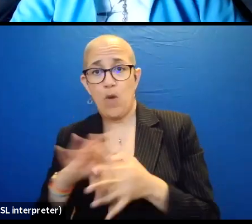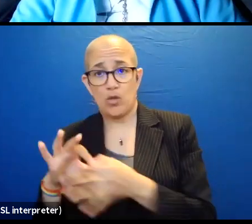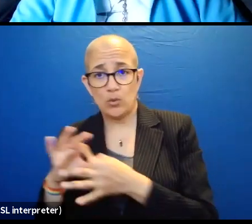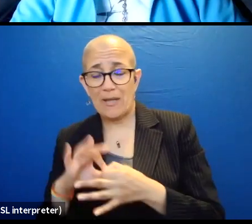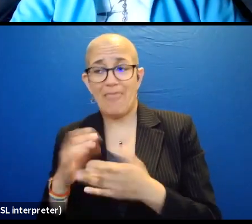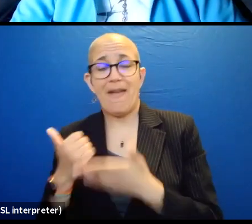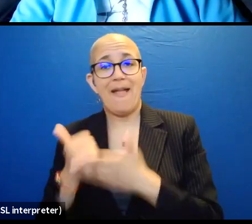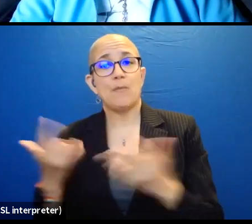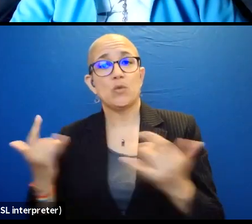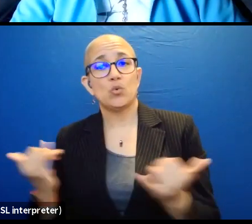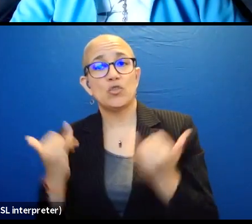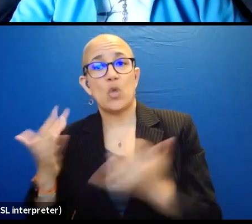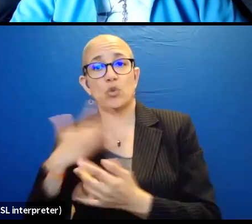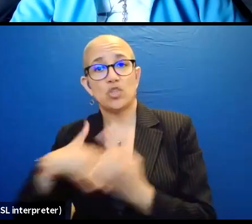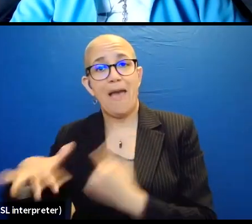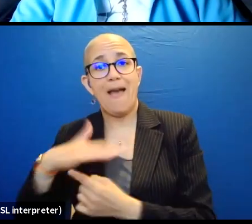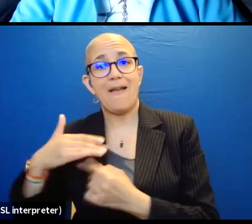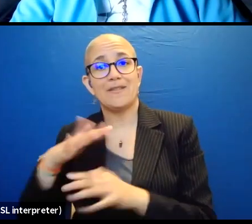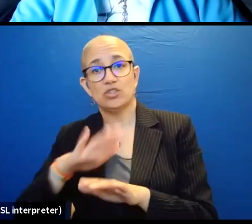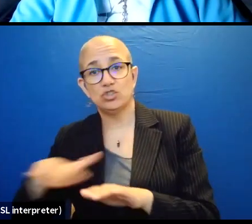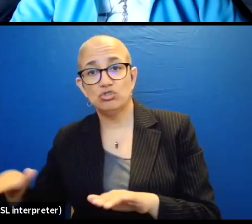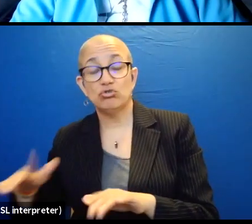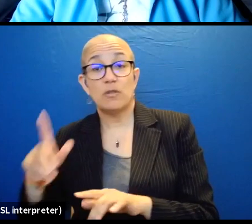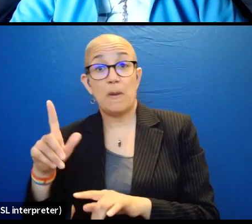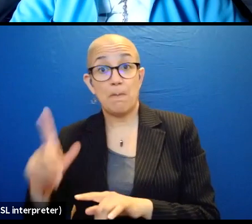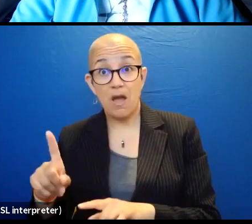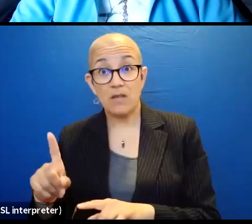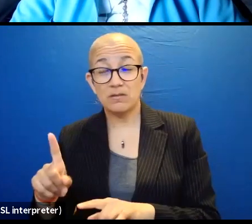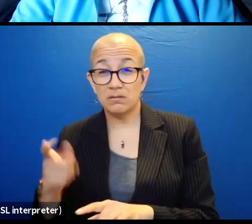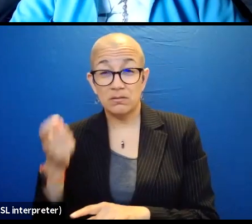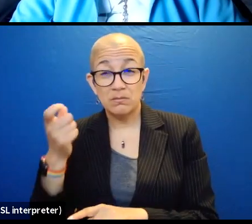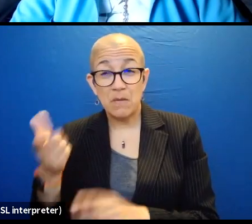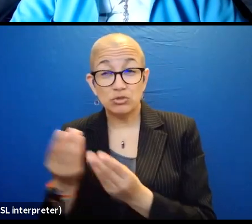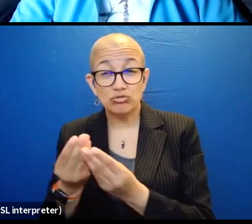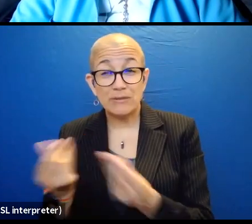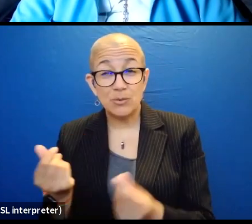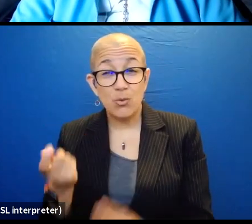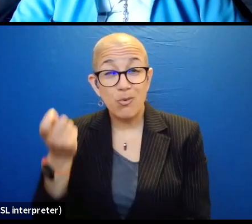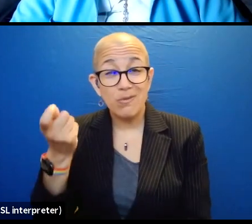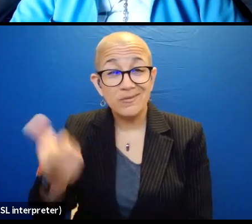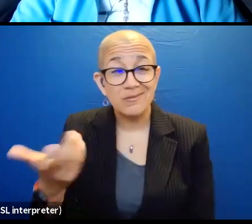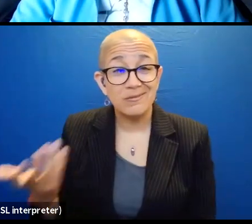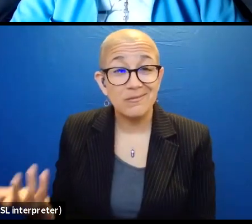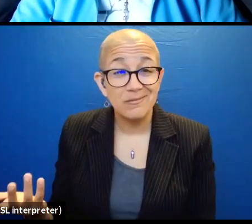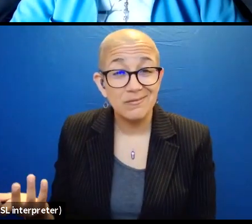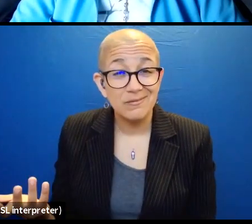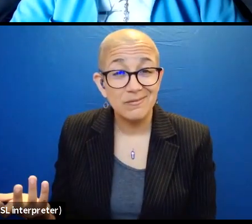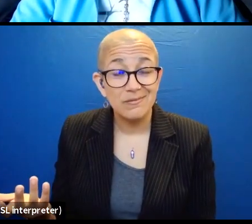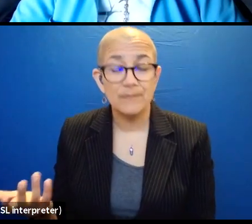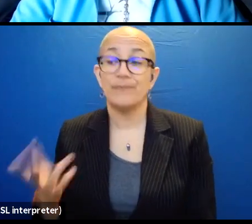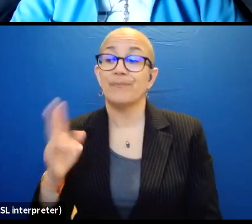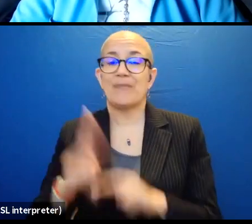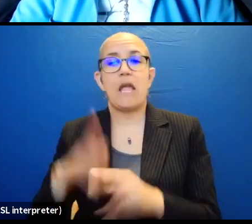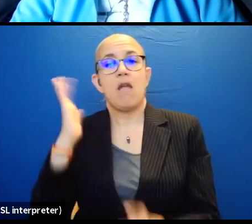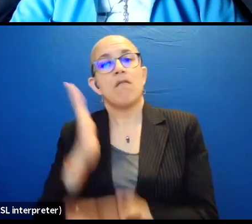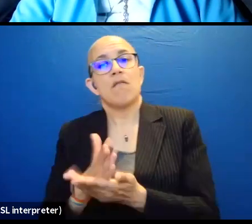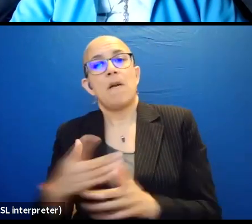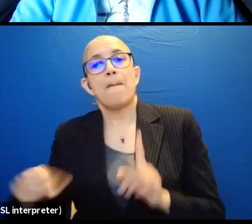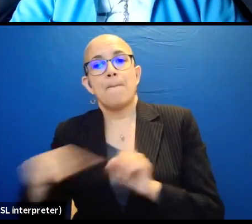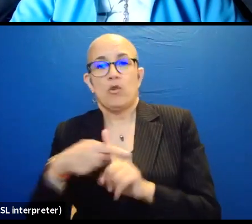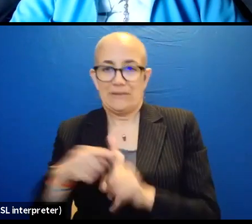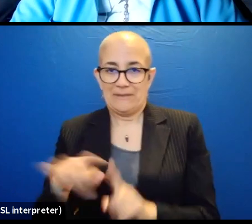of the children. But they don't get any much resource towards it. And so if it is going to be a genuinely positive choice,